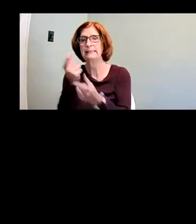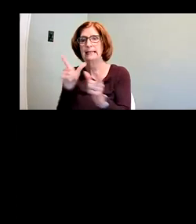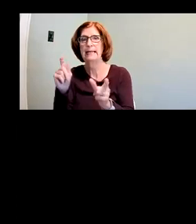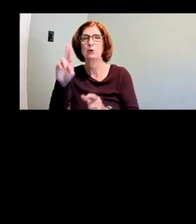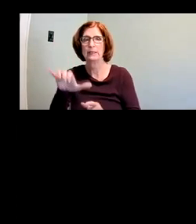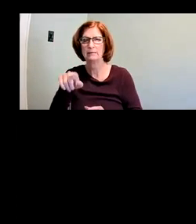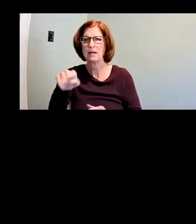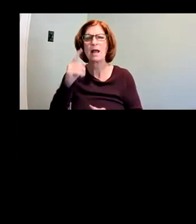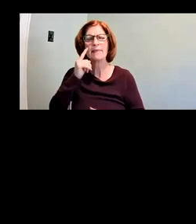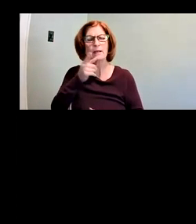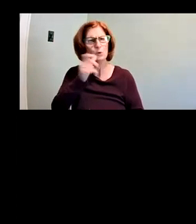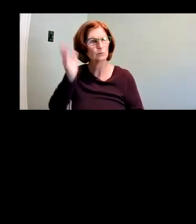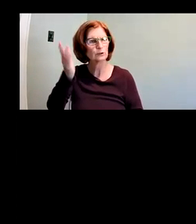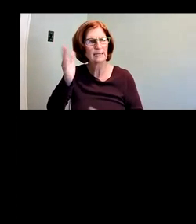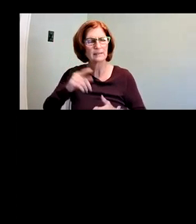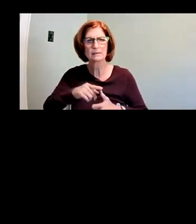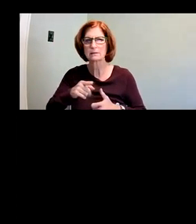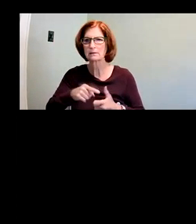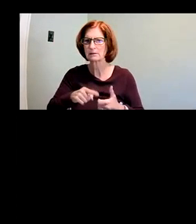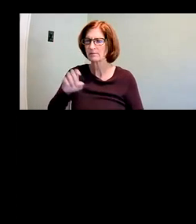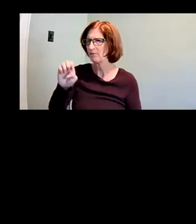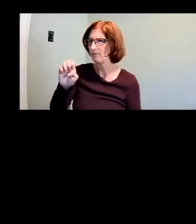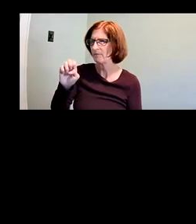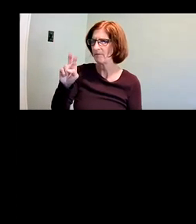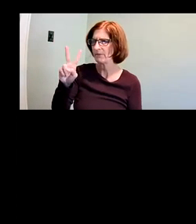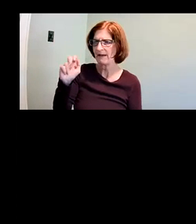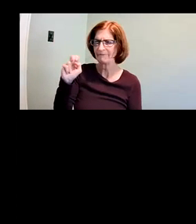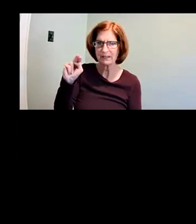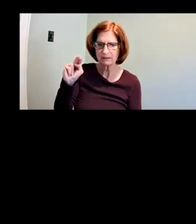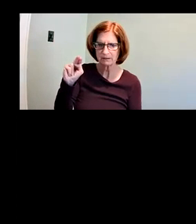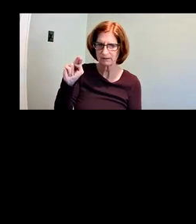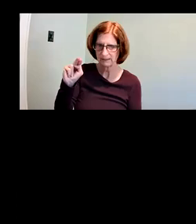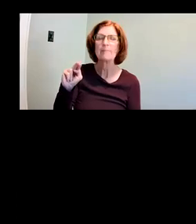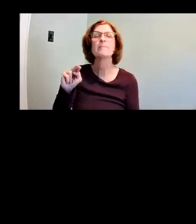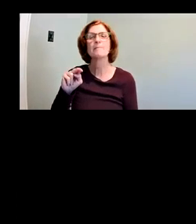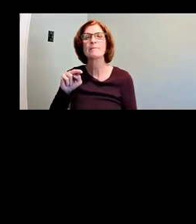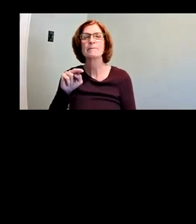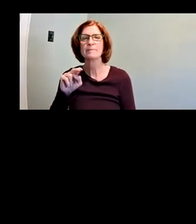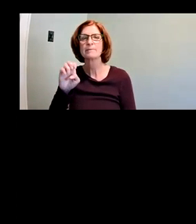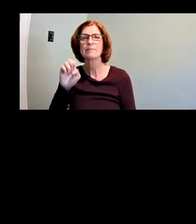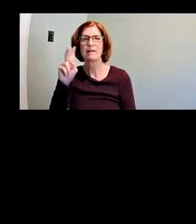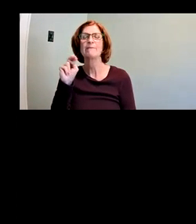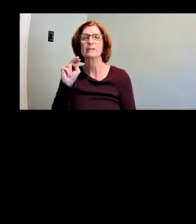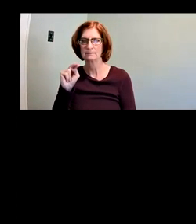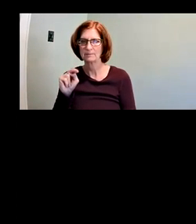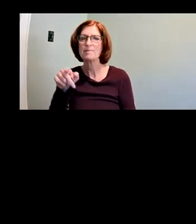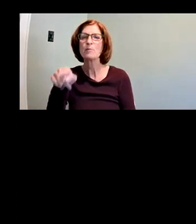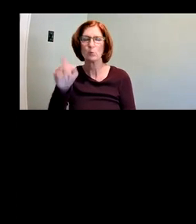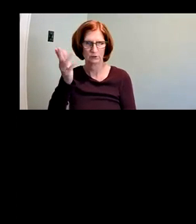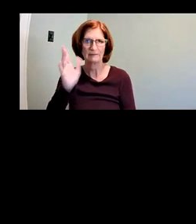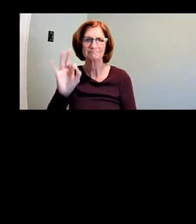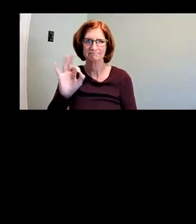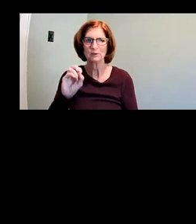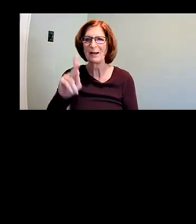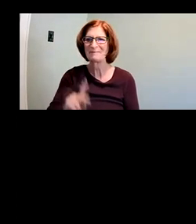I think is Evan, I don't see Evan. Evan Miller is gonna present on this, I believe. Yes, Evan will be presenting. Oh, there